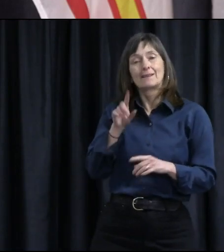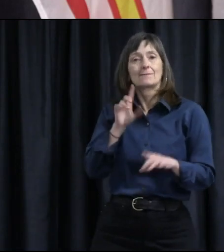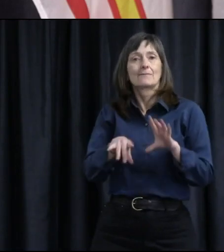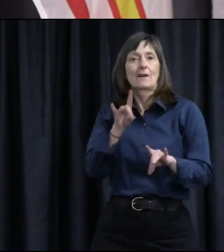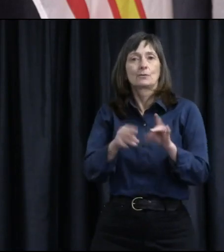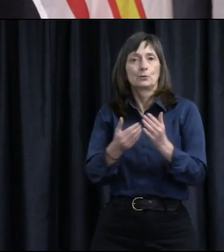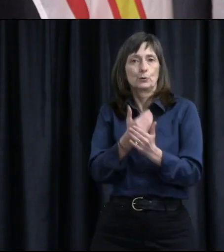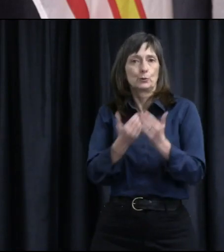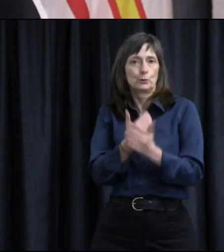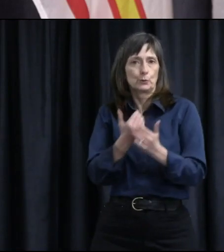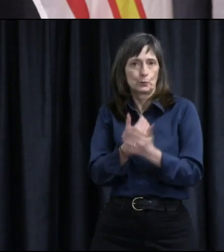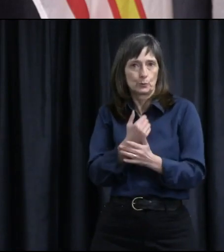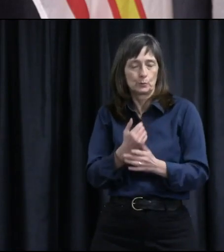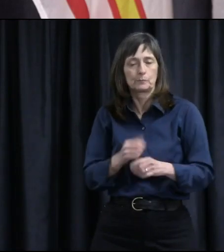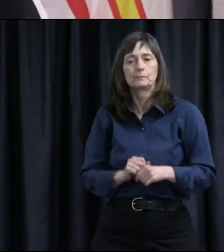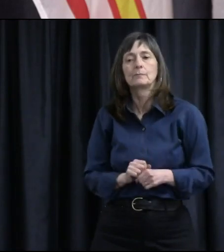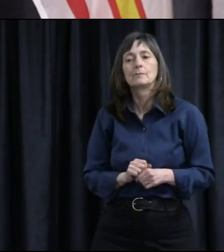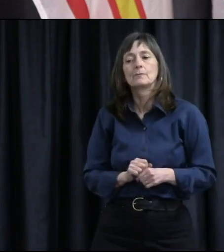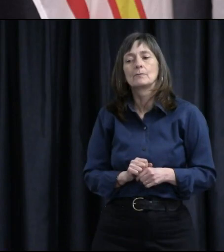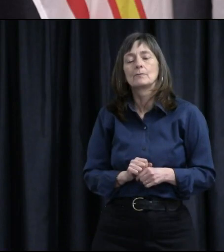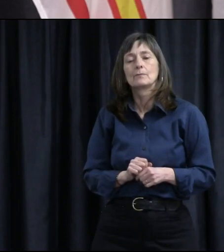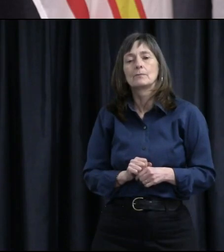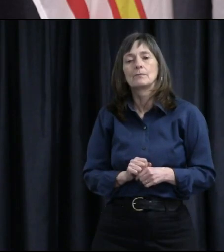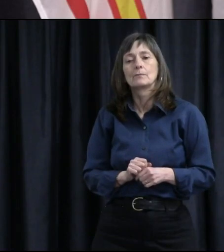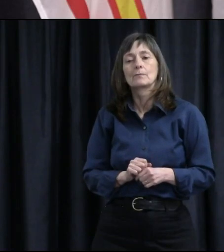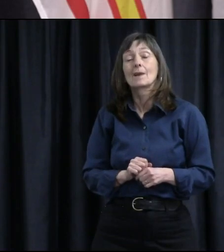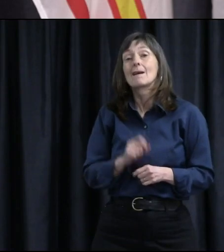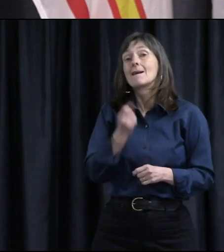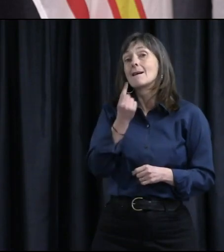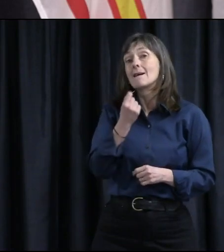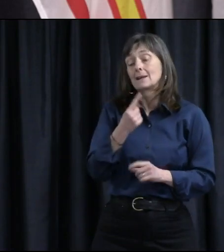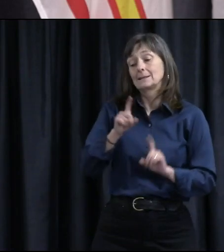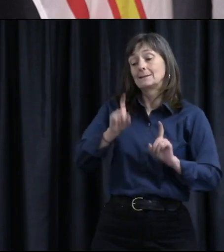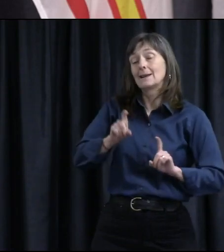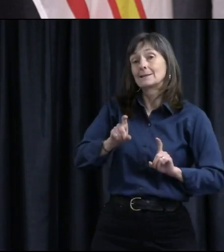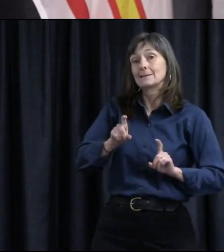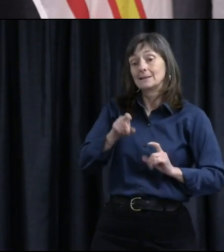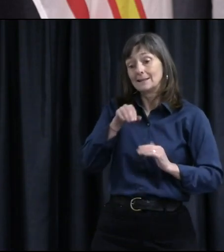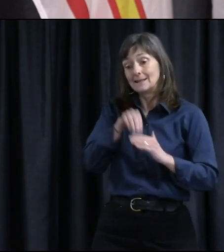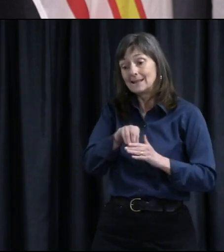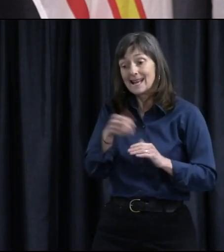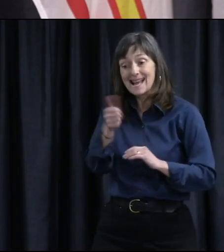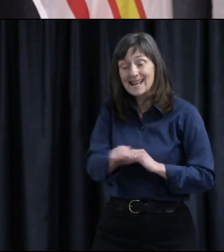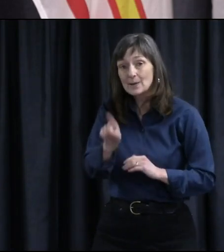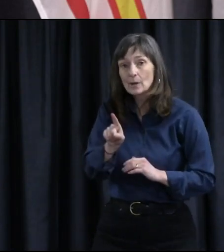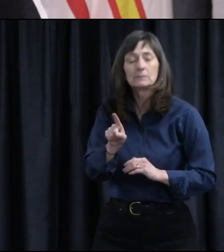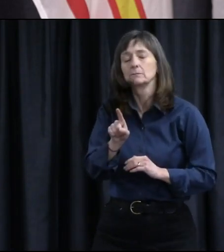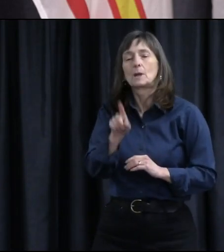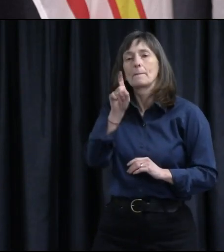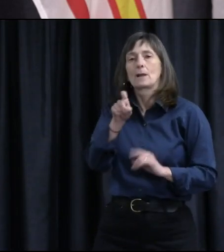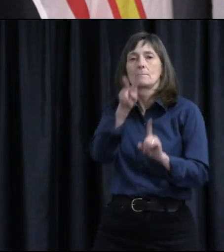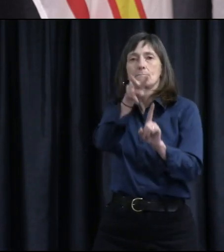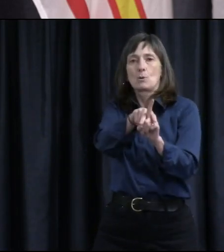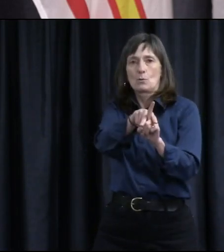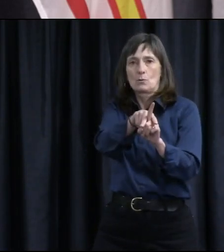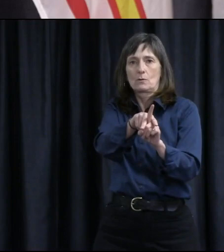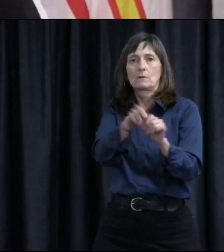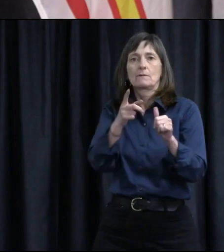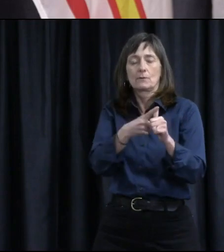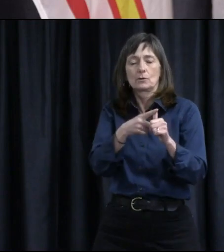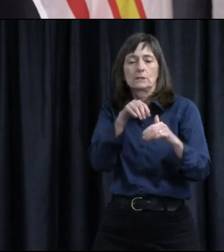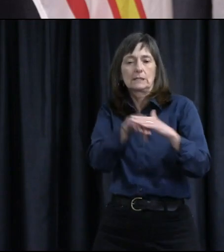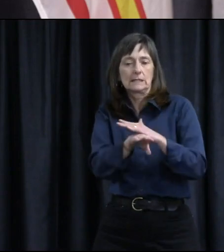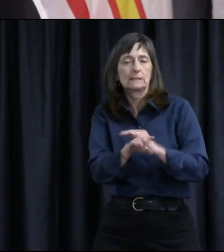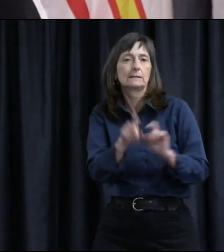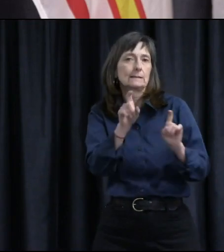cases. The testing sites are by appointment only. Actions like these and the measures we have put in place are